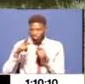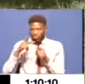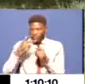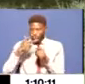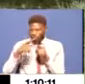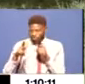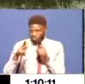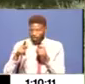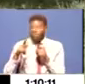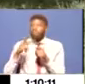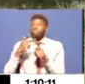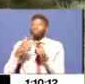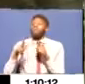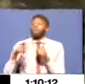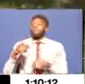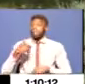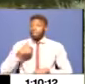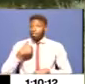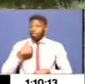formally, I was being